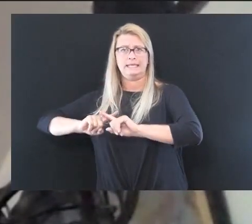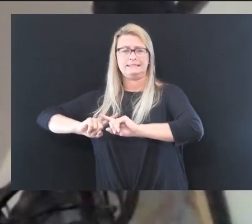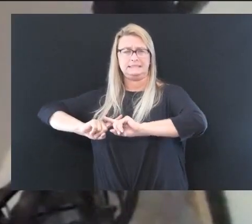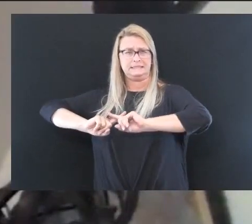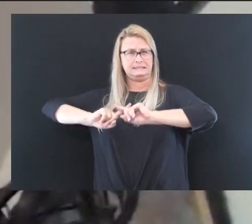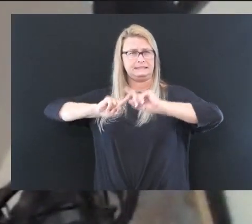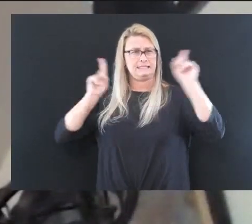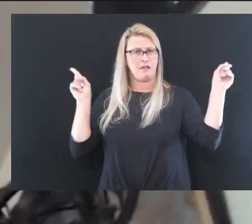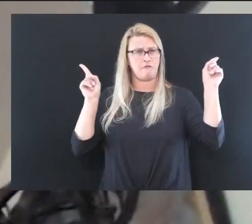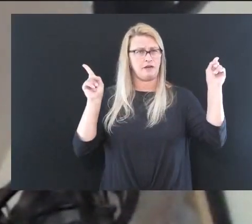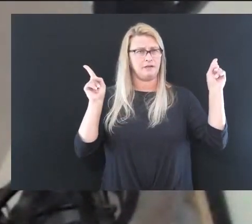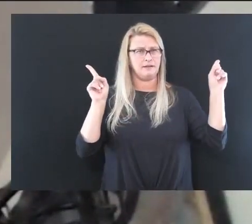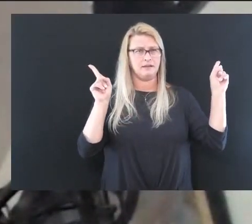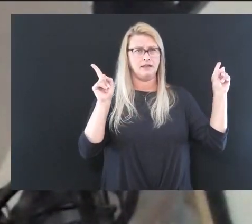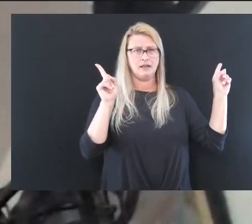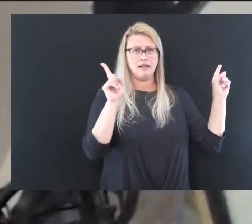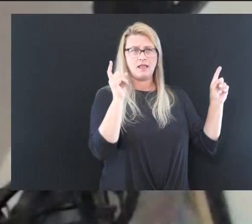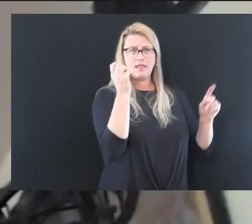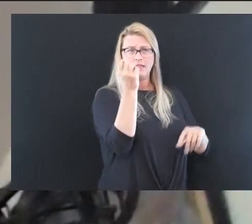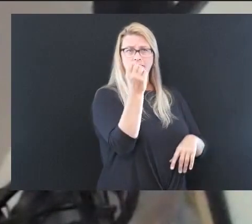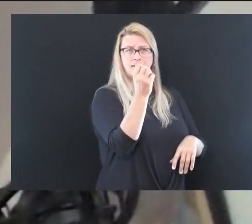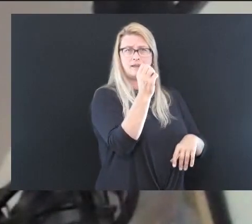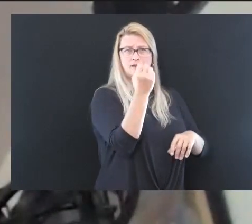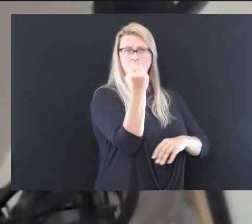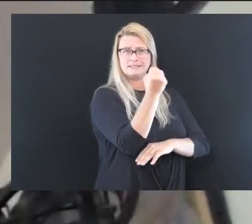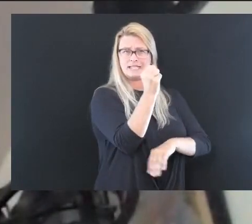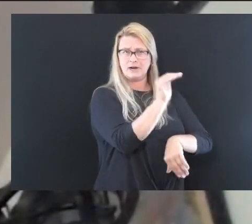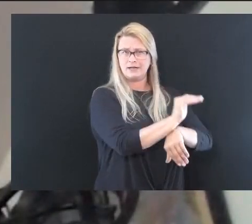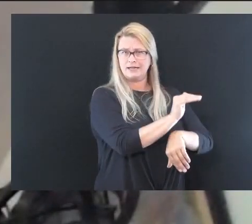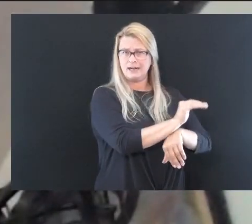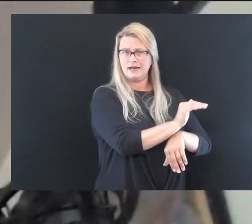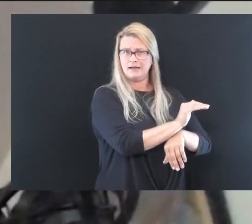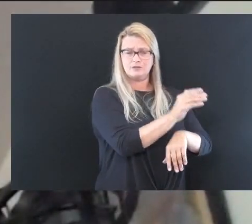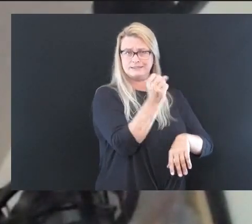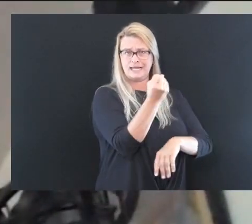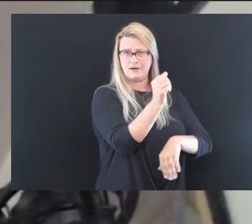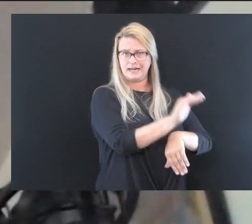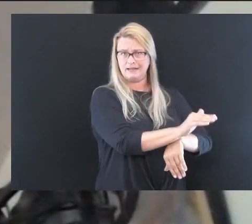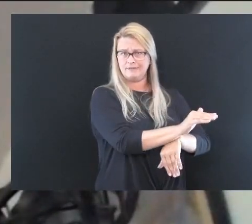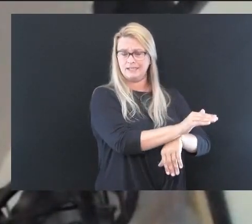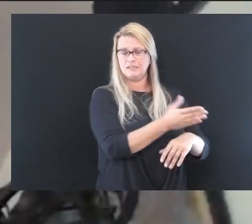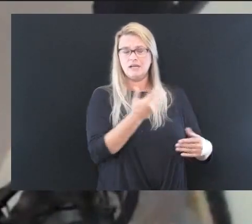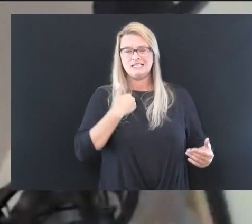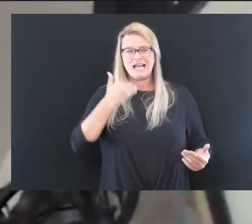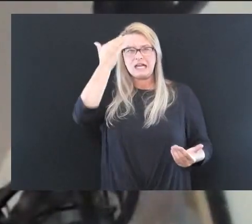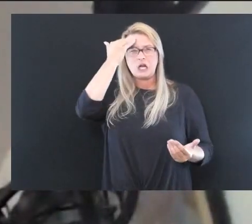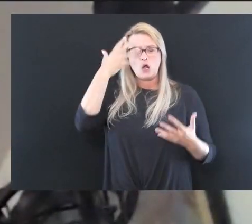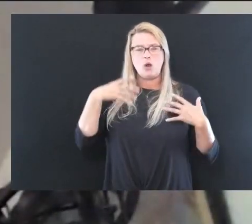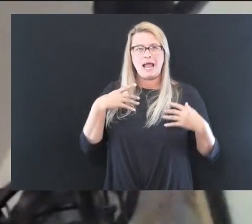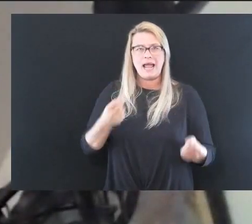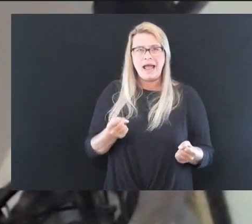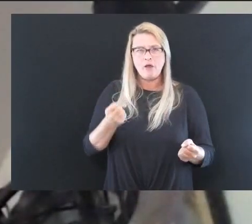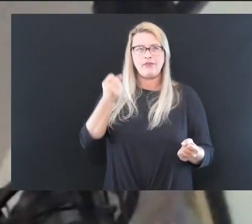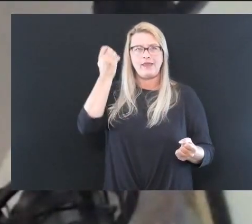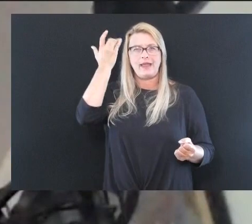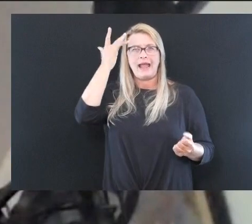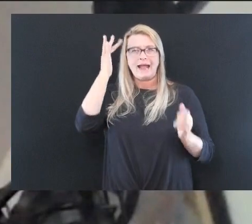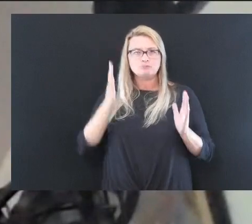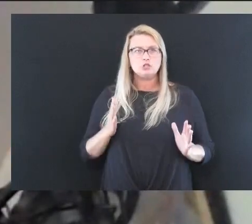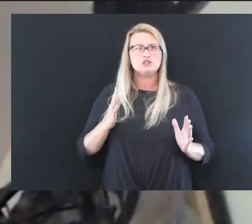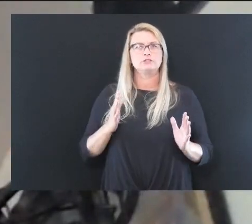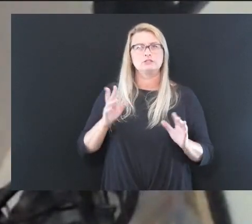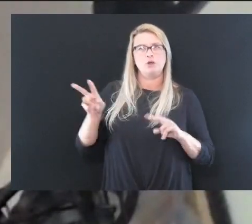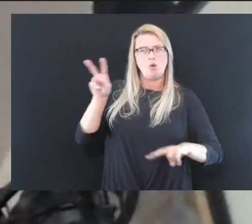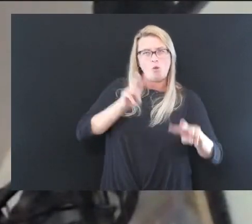DHHR website is vastly different than the map on the Department of Education website. Now, I know that the health experts look at all the numbers and